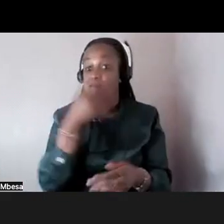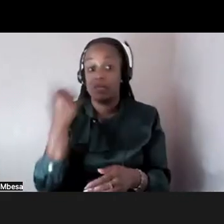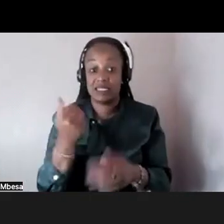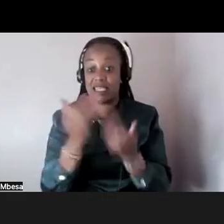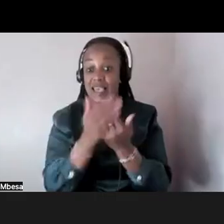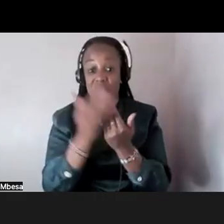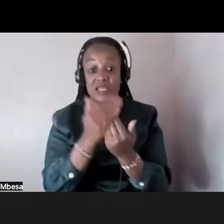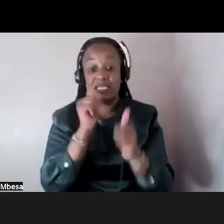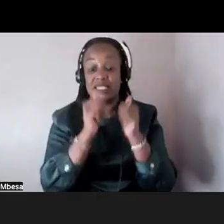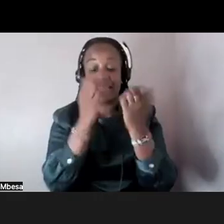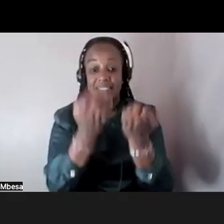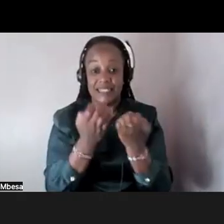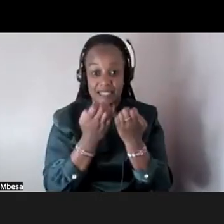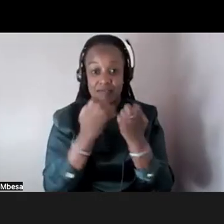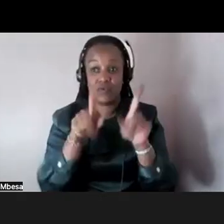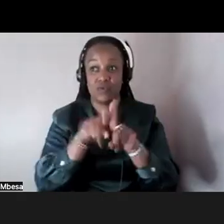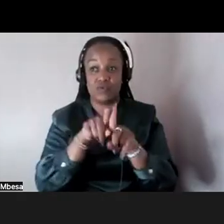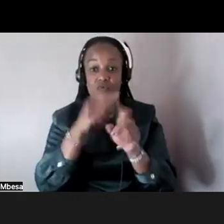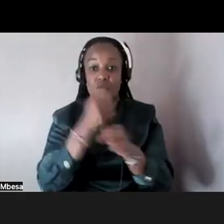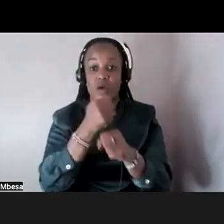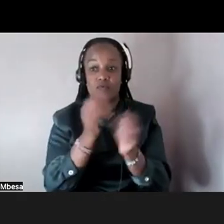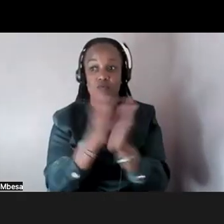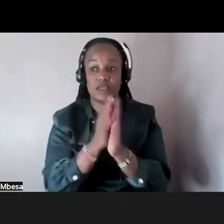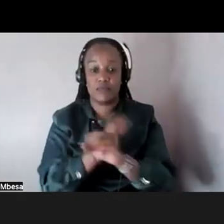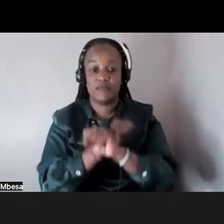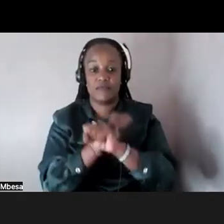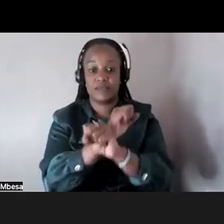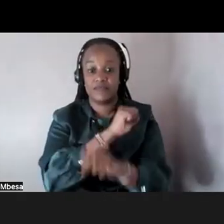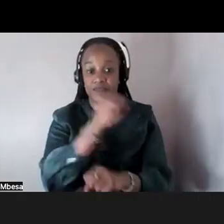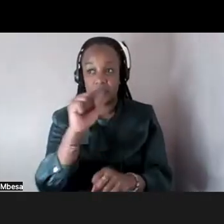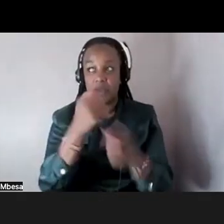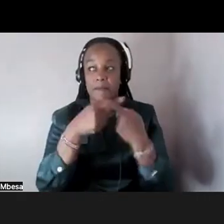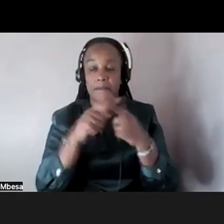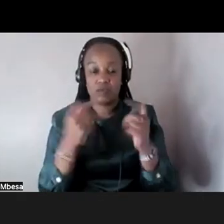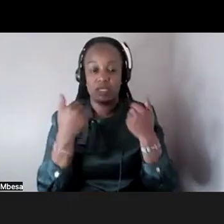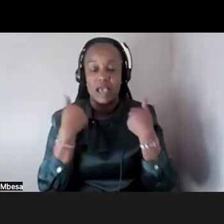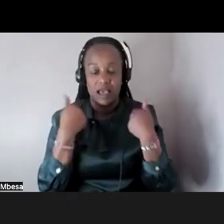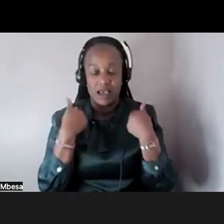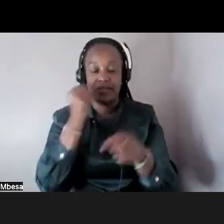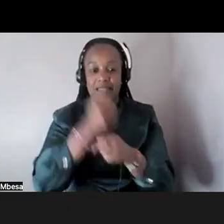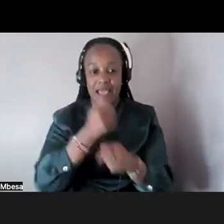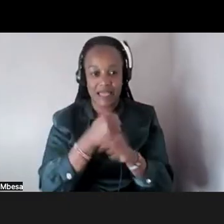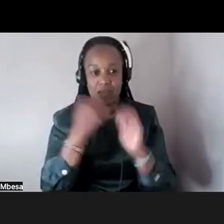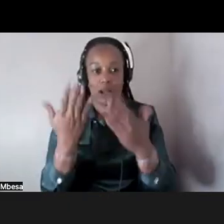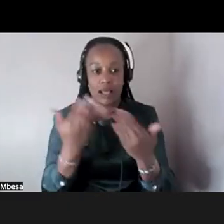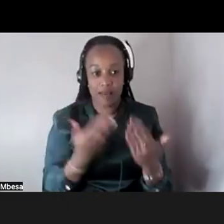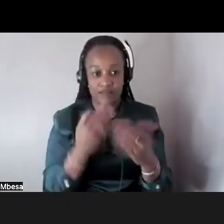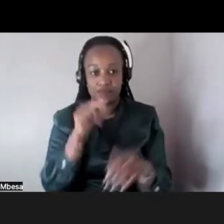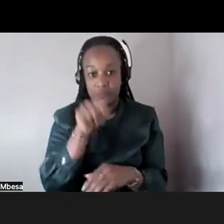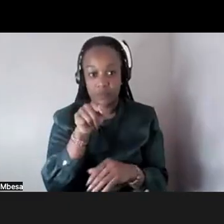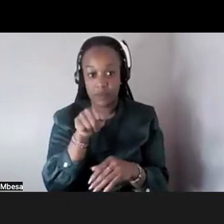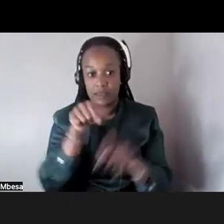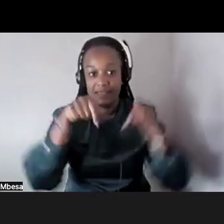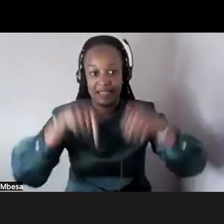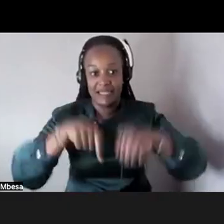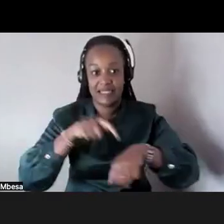hand, we work on the prevention side. So what we've really done, and I'll come back to this in a moment, is working on